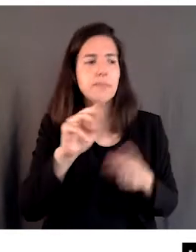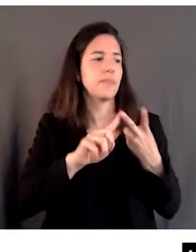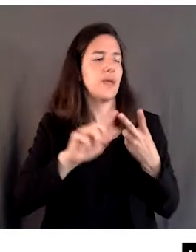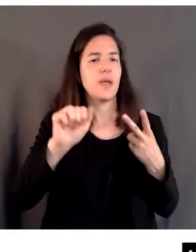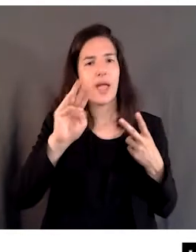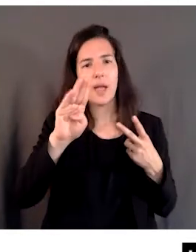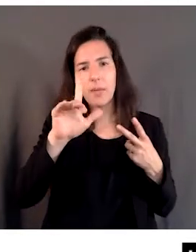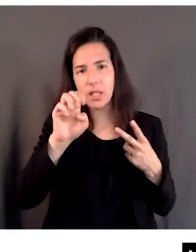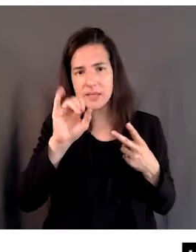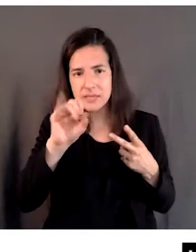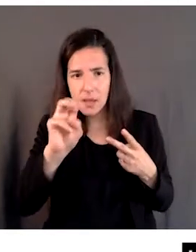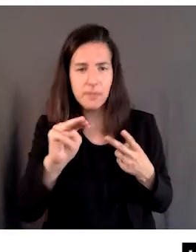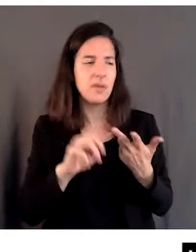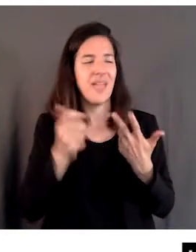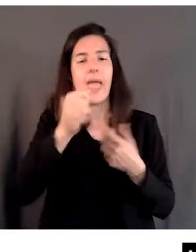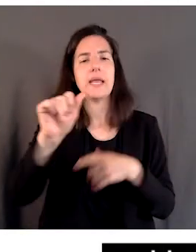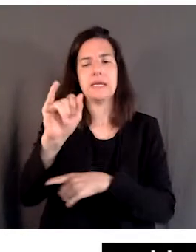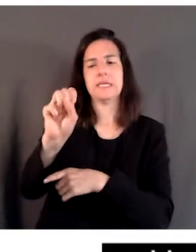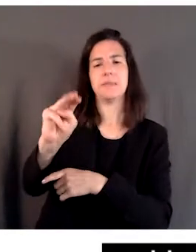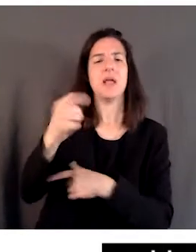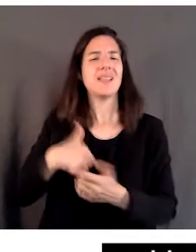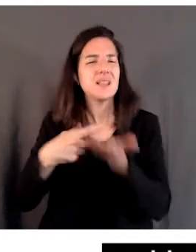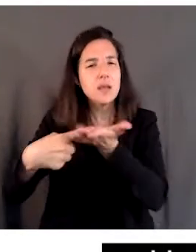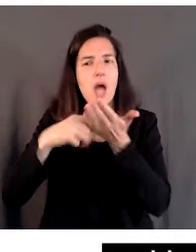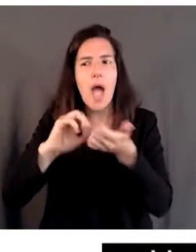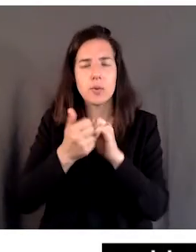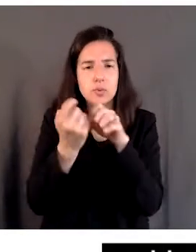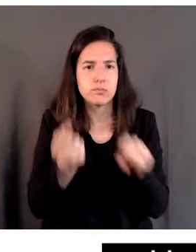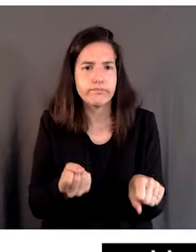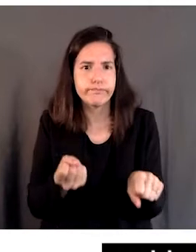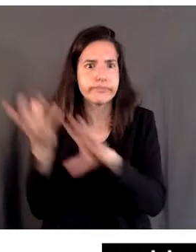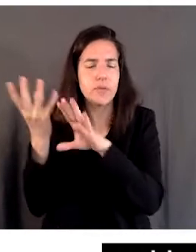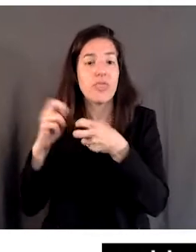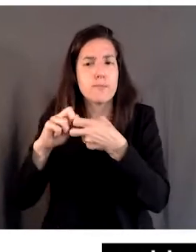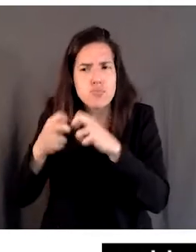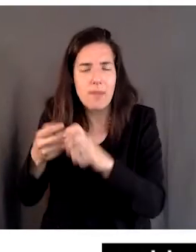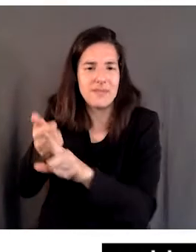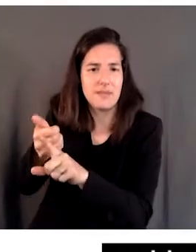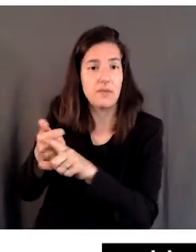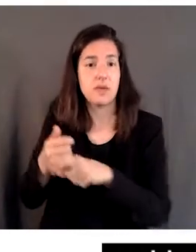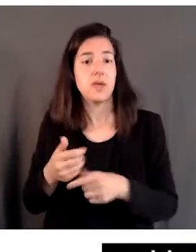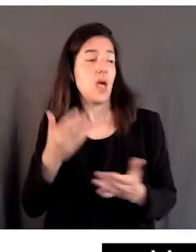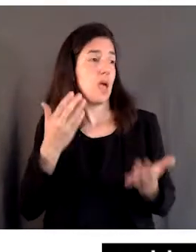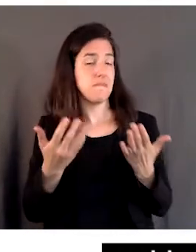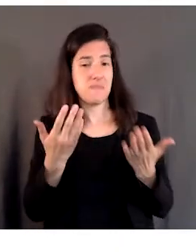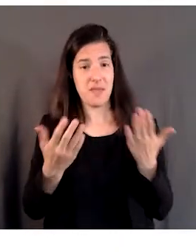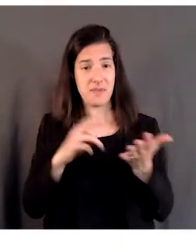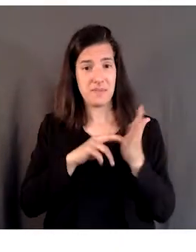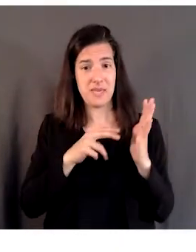let's talk about actually getting rid of the problem. And so that might mean you may need